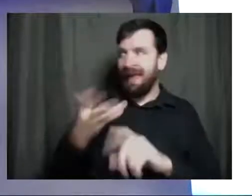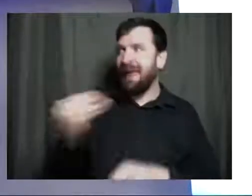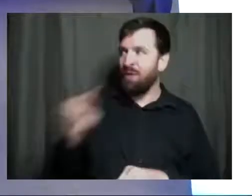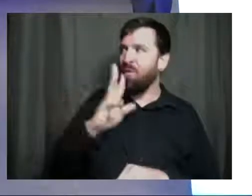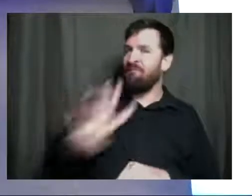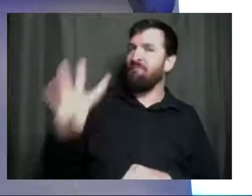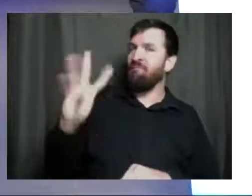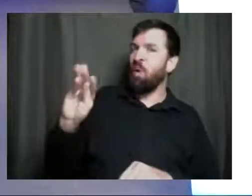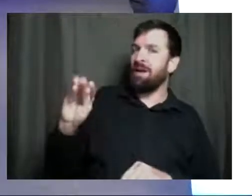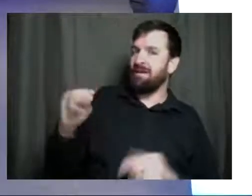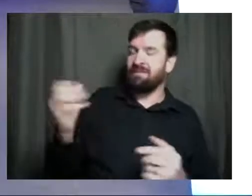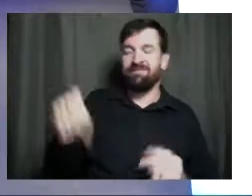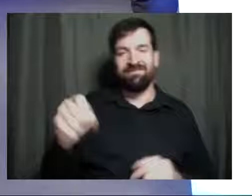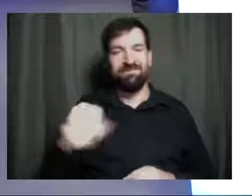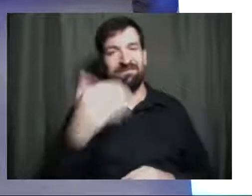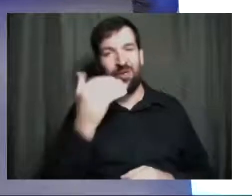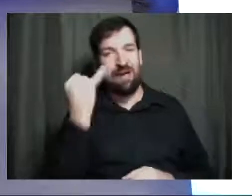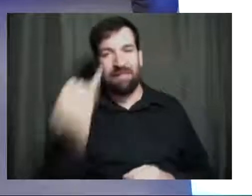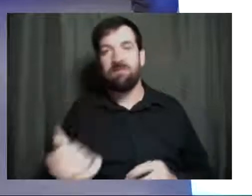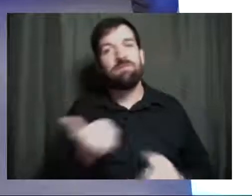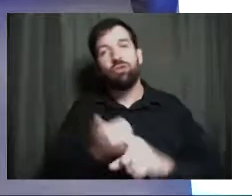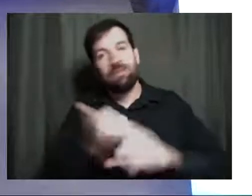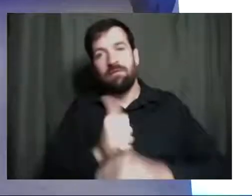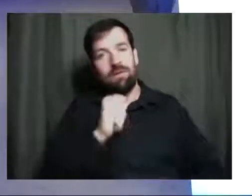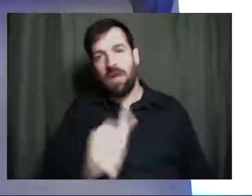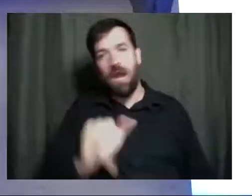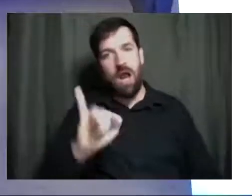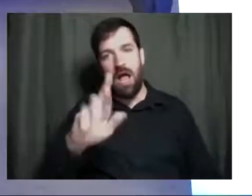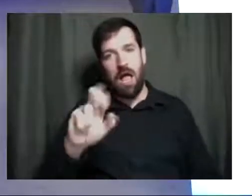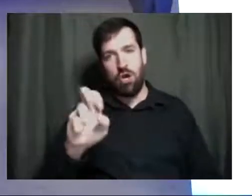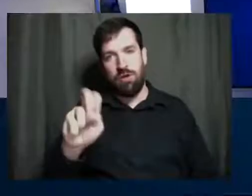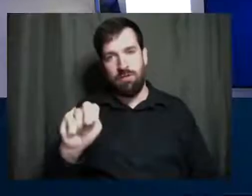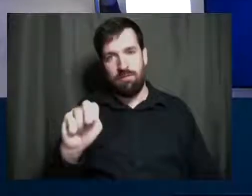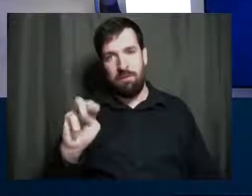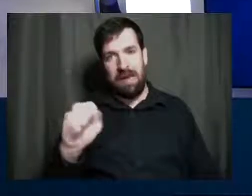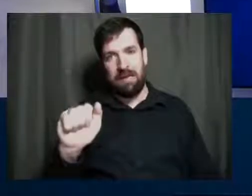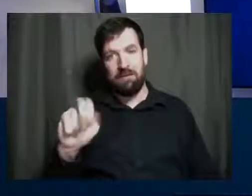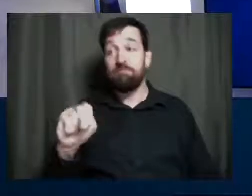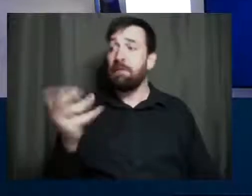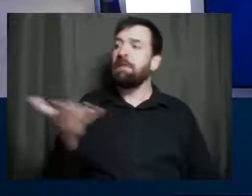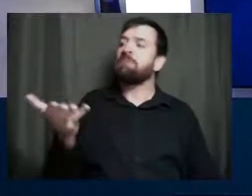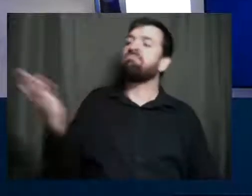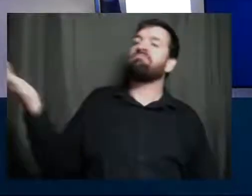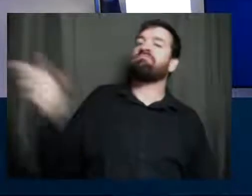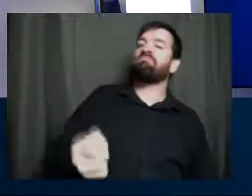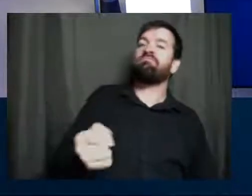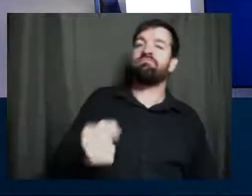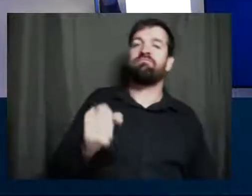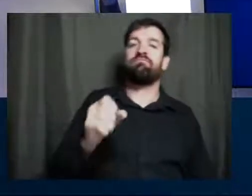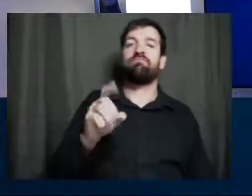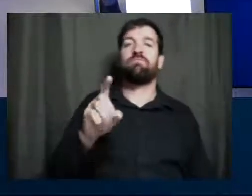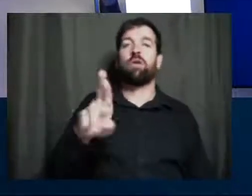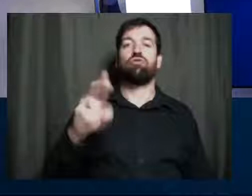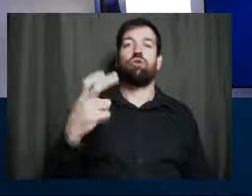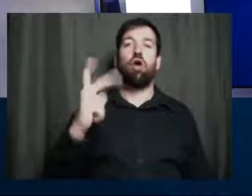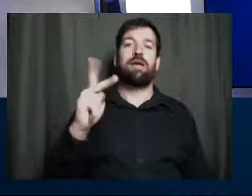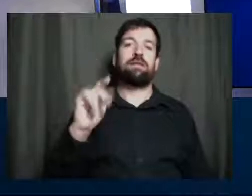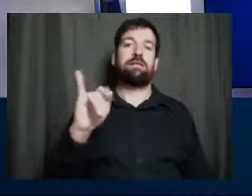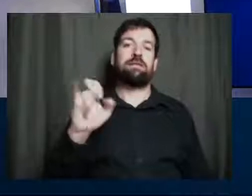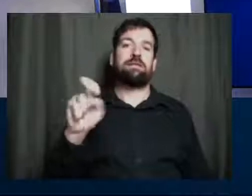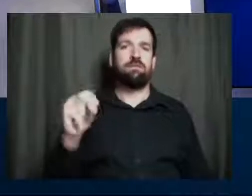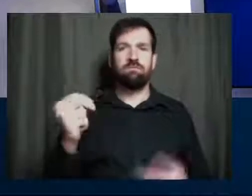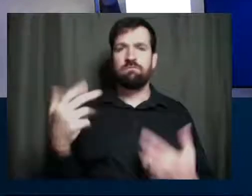idea. Yeah, you're not Iron Man. I'd probably bring Dr. Hawkinson in on this one. Talk to us about having parties and just